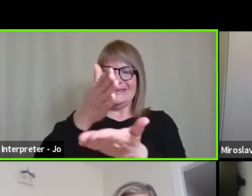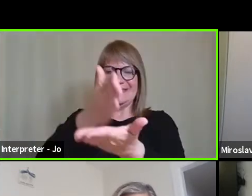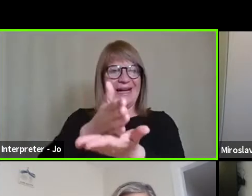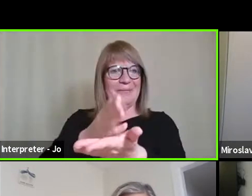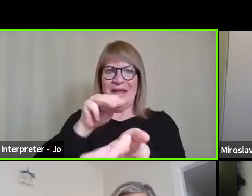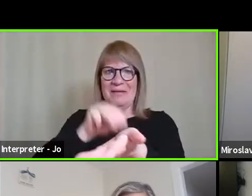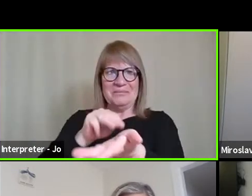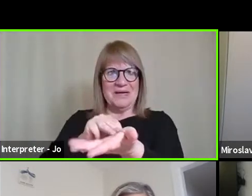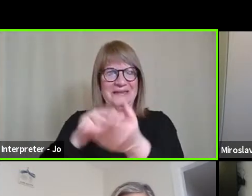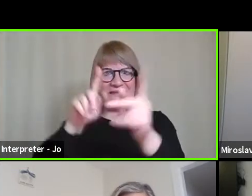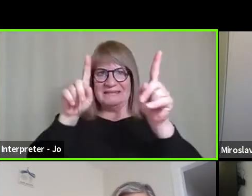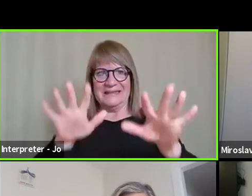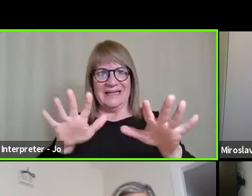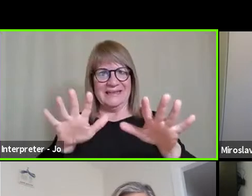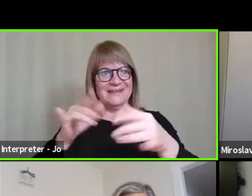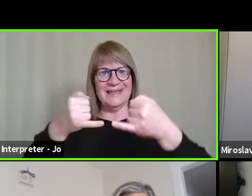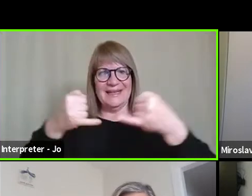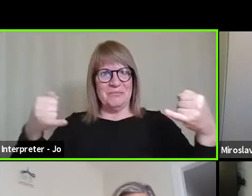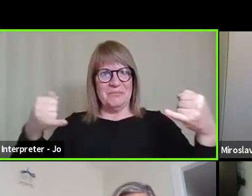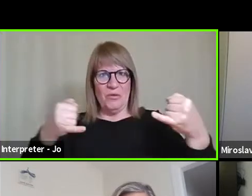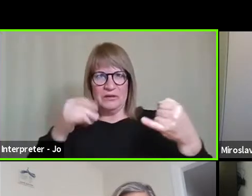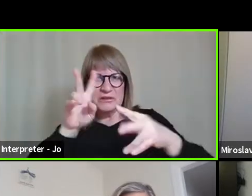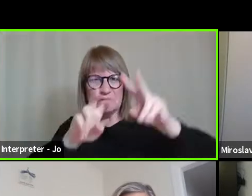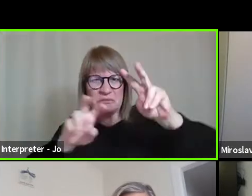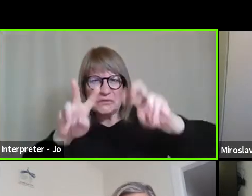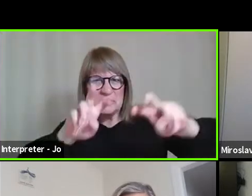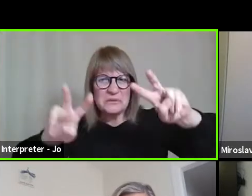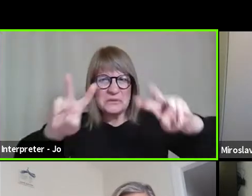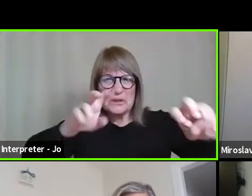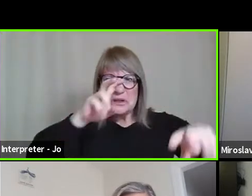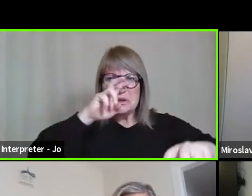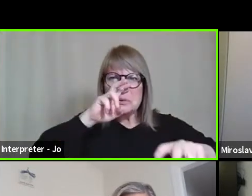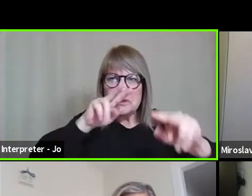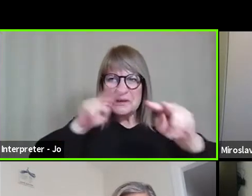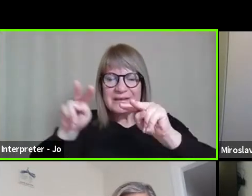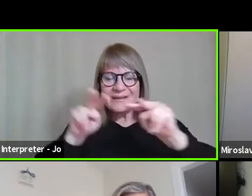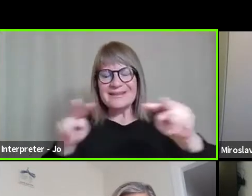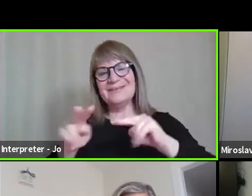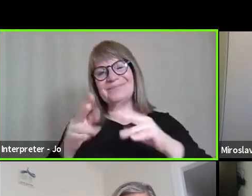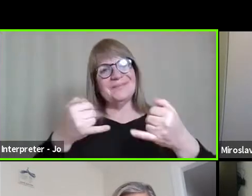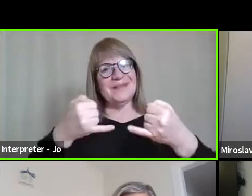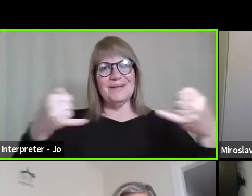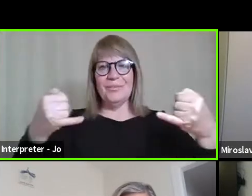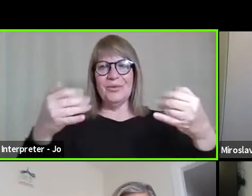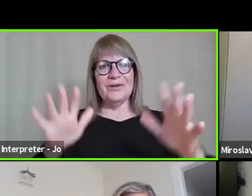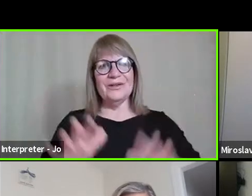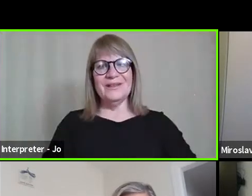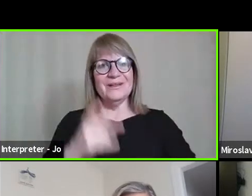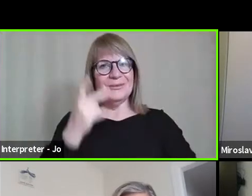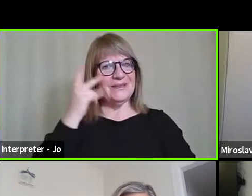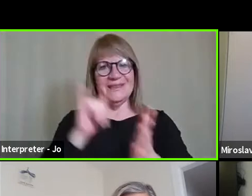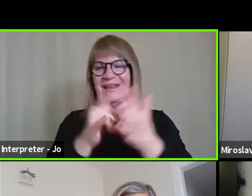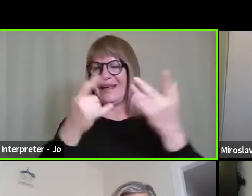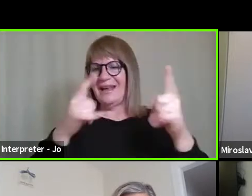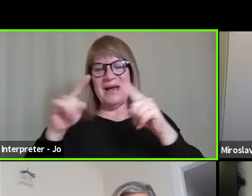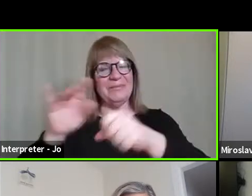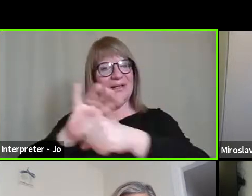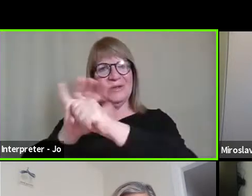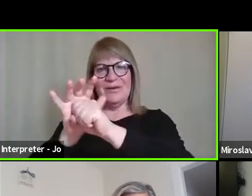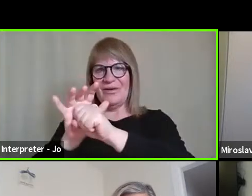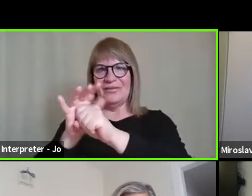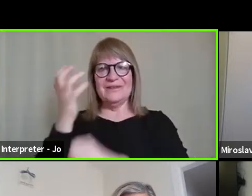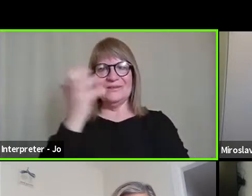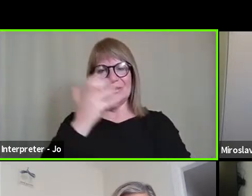of similar to the work that uh people like netanyahu talked about um you know what we're seeing that in the context of